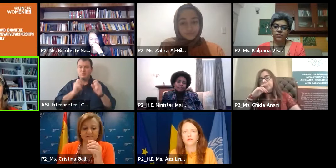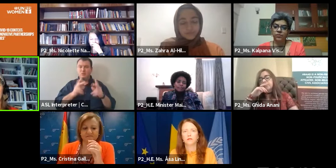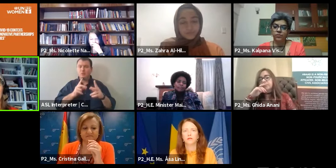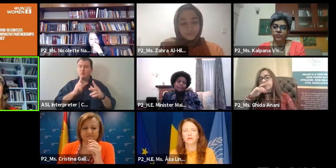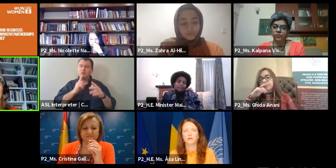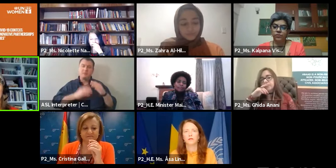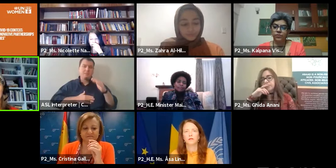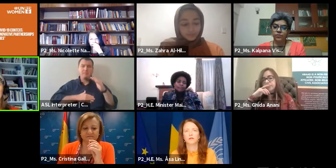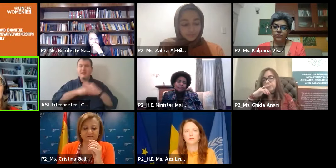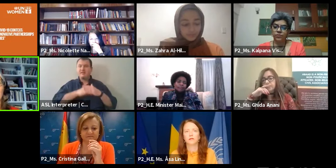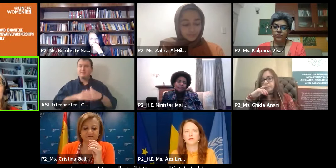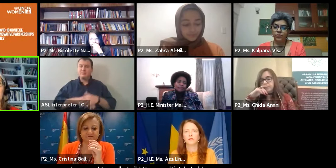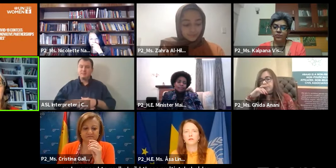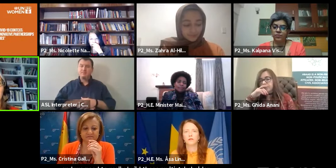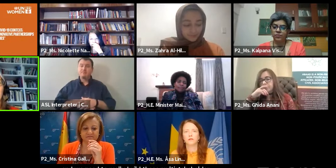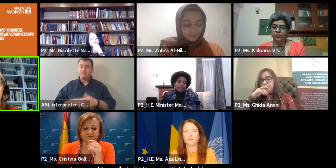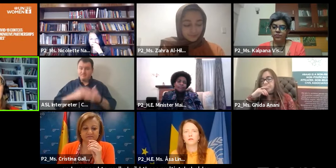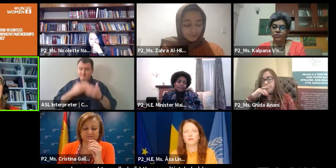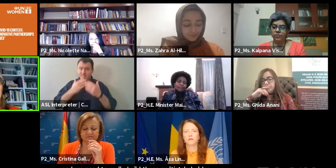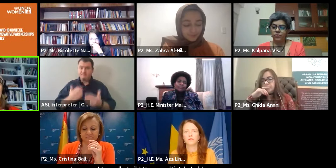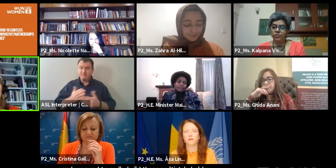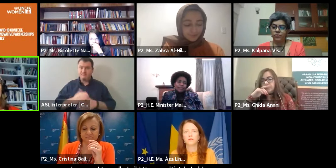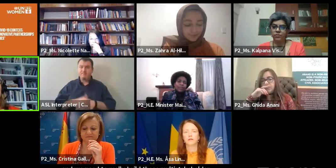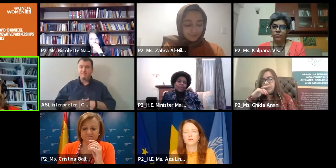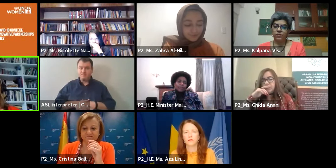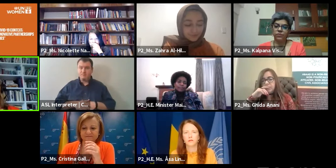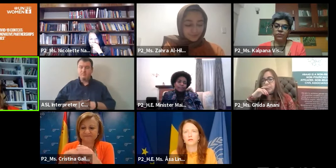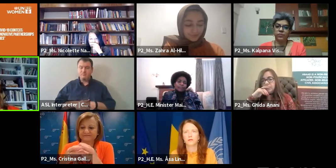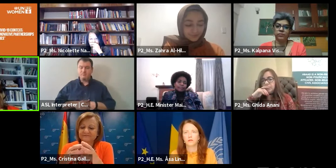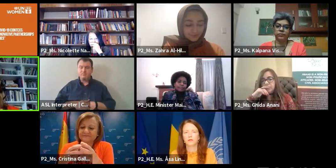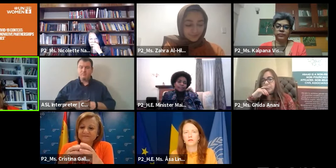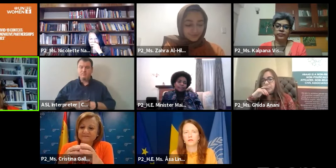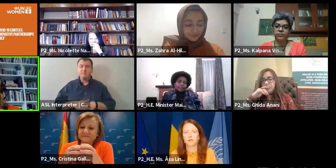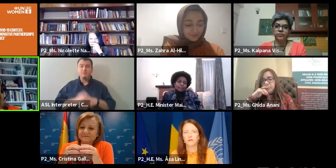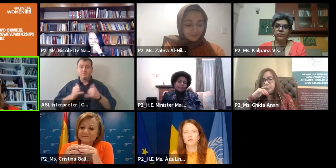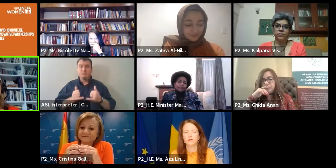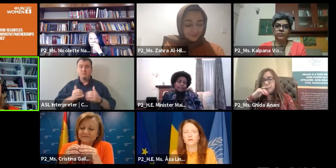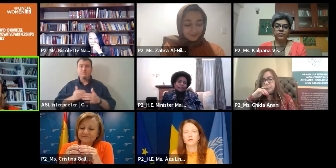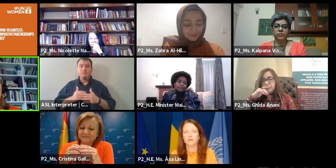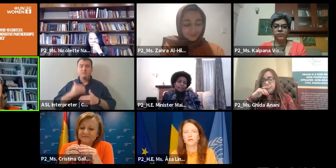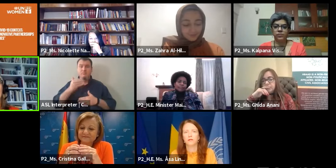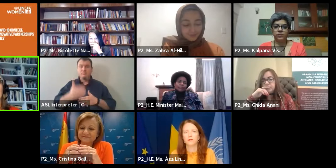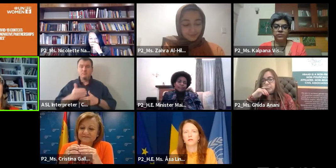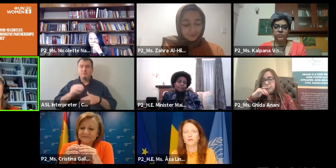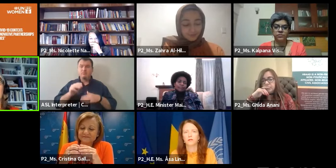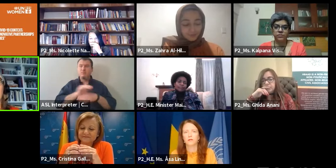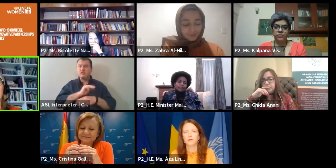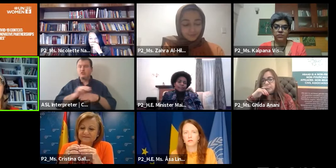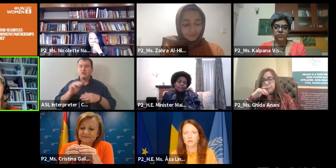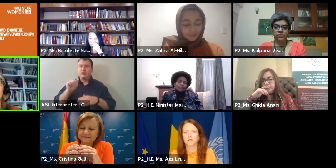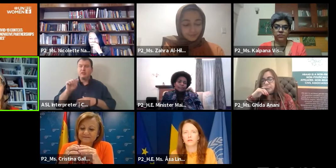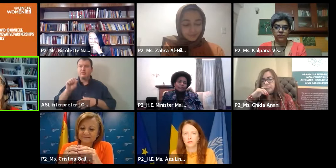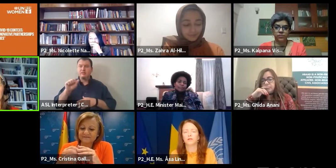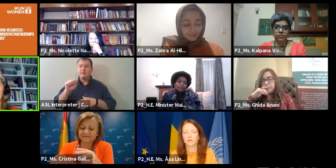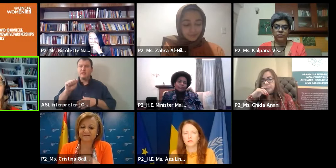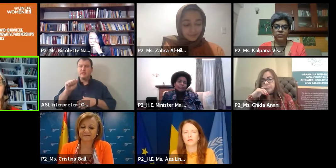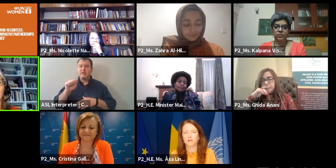maximum. Thank you then. And we are moving now to Minister Asa